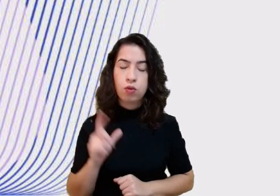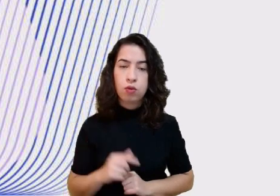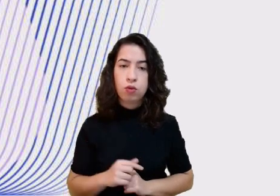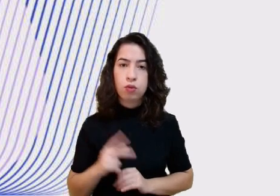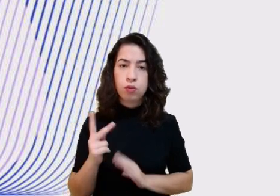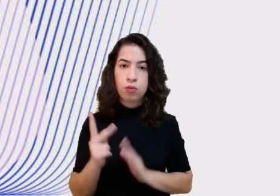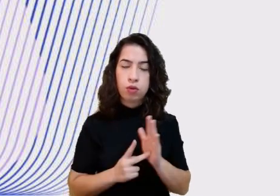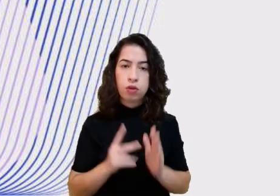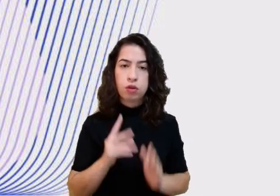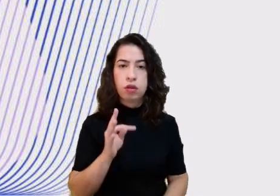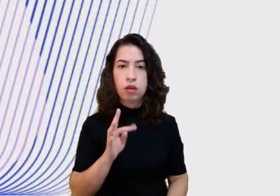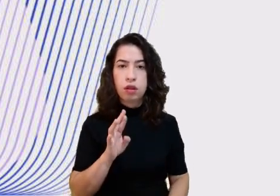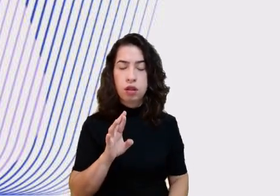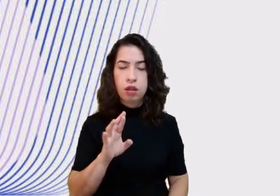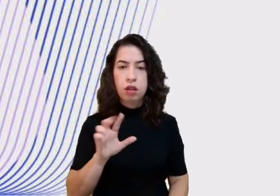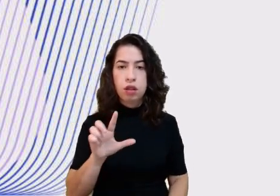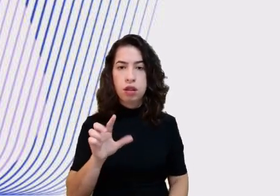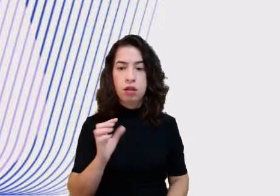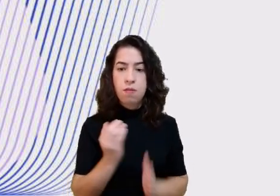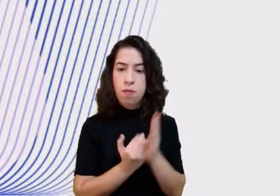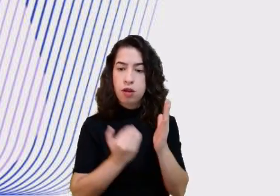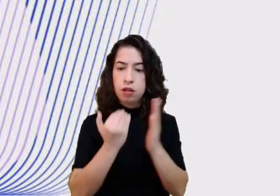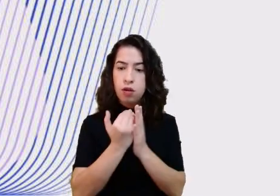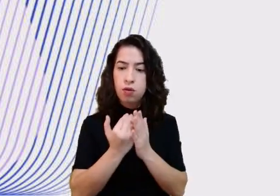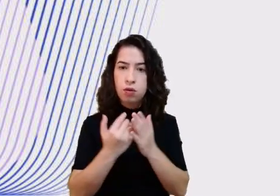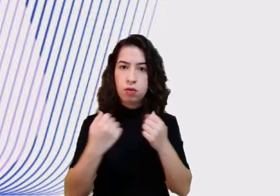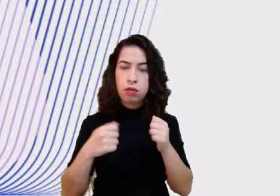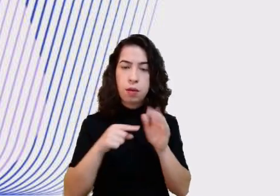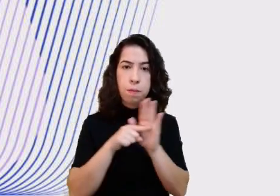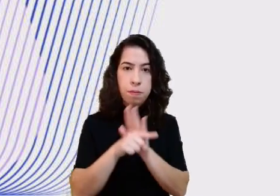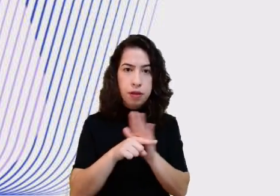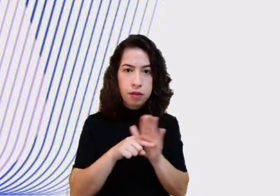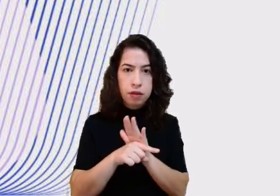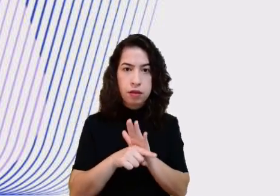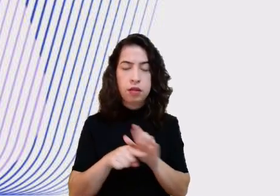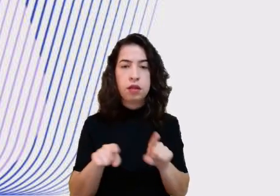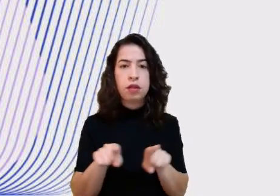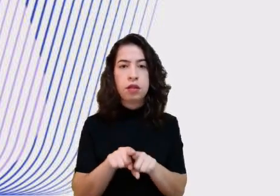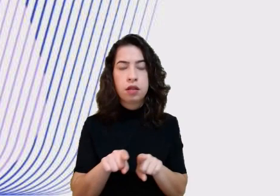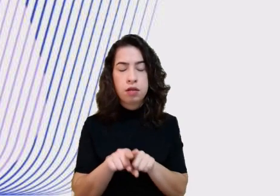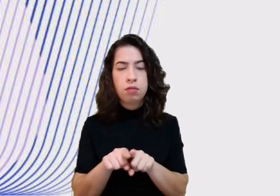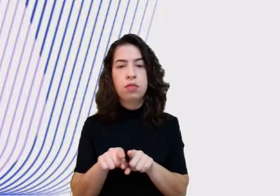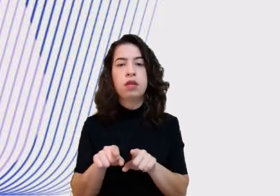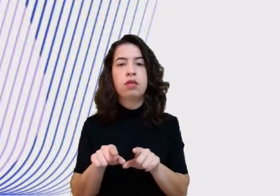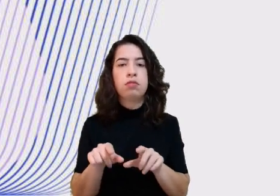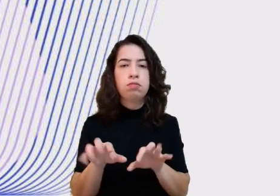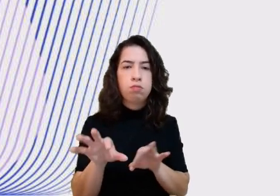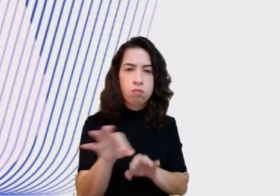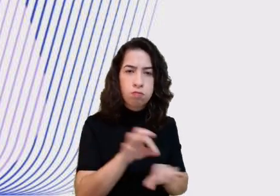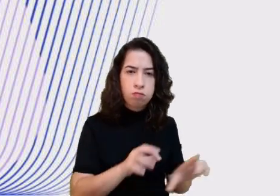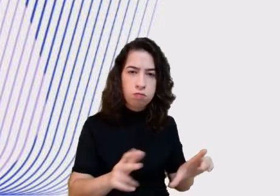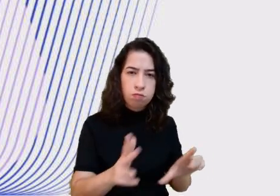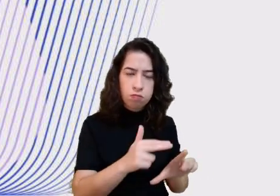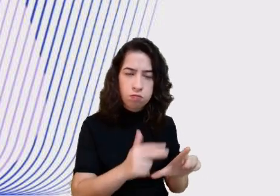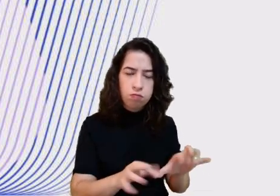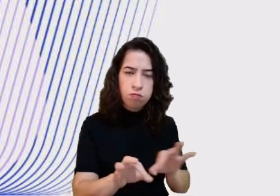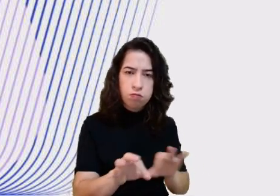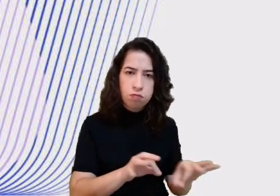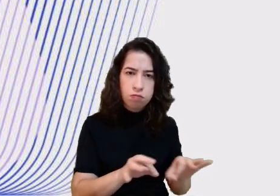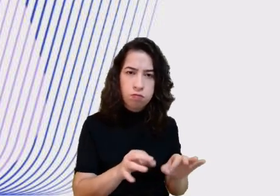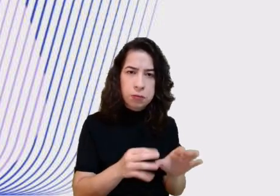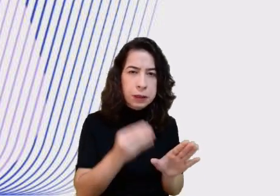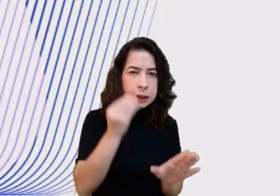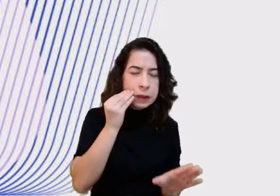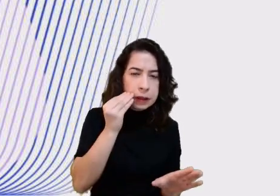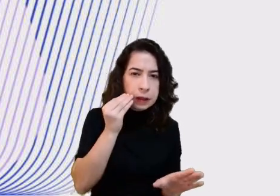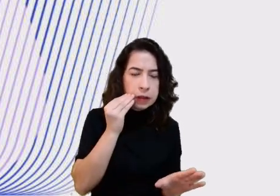higher TRL, that I need not only a research, that they need a pilot plant to start that, and then